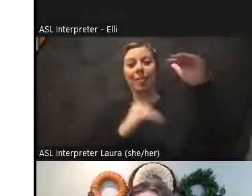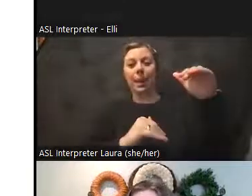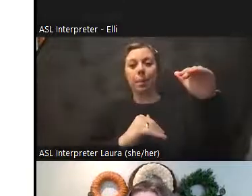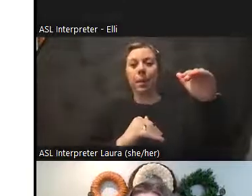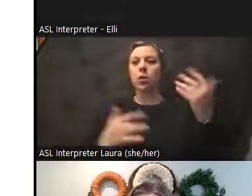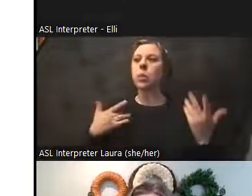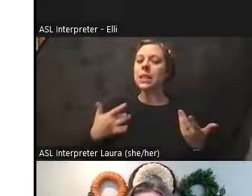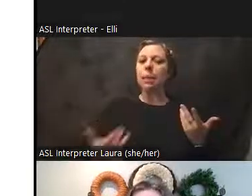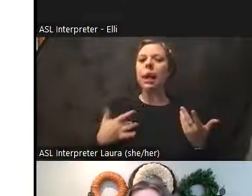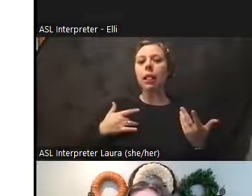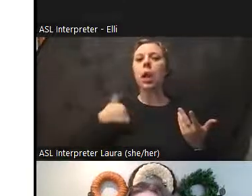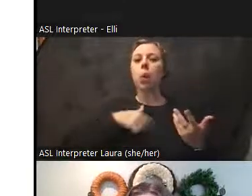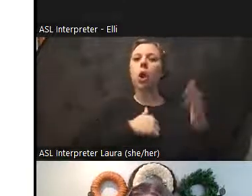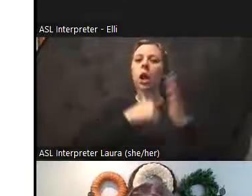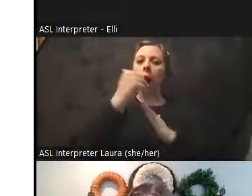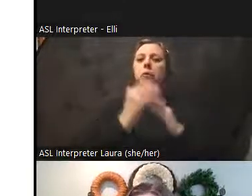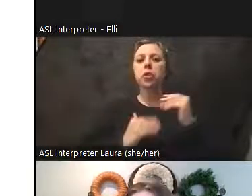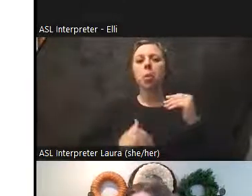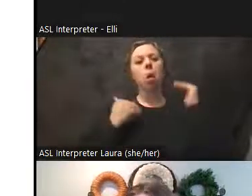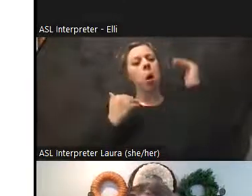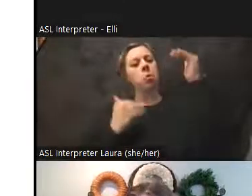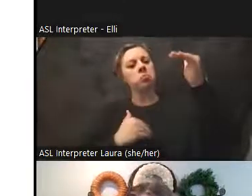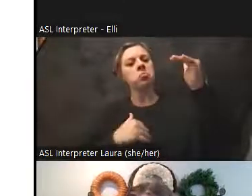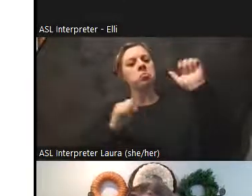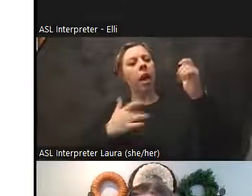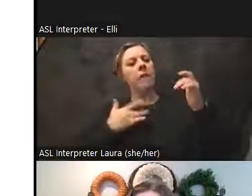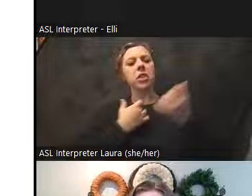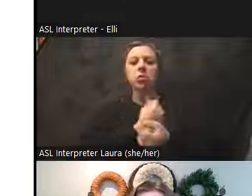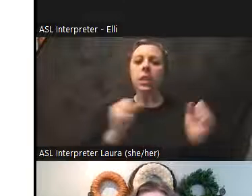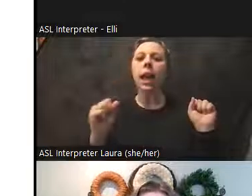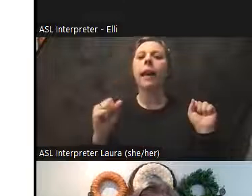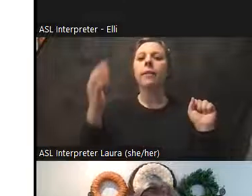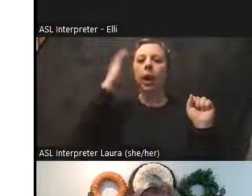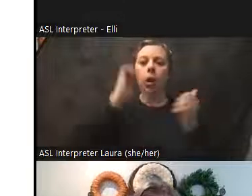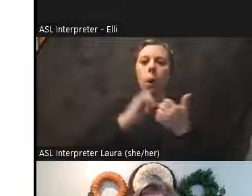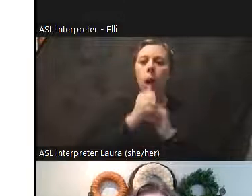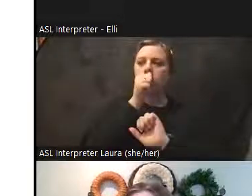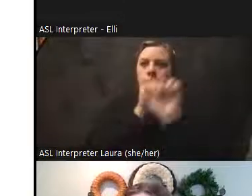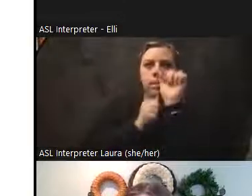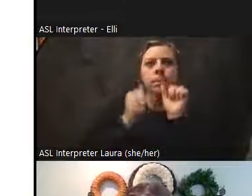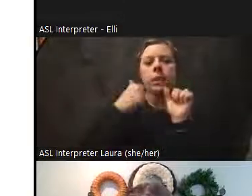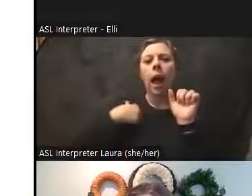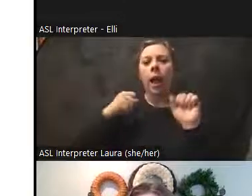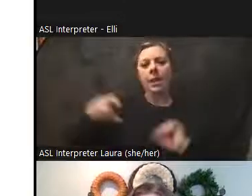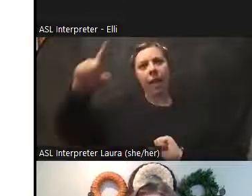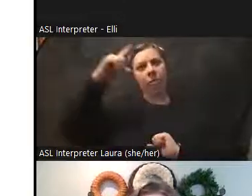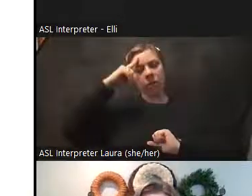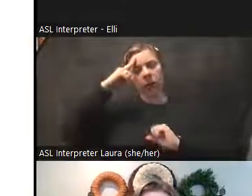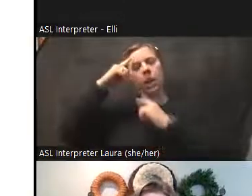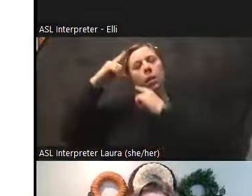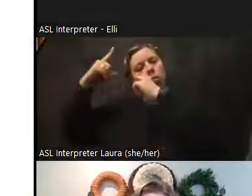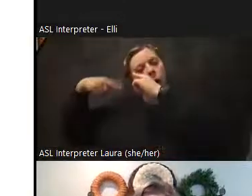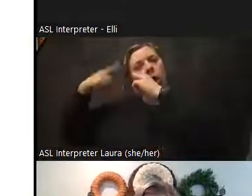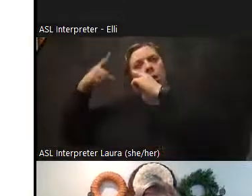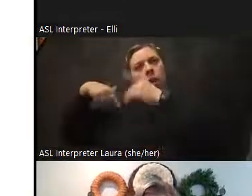space in which we are comfortable, we feel safe, we can regulate, we can think rationally, and can deal with the stress